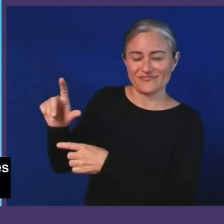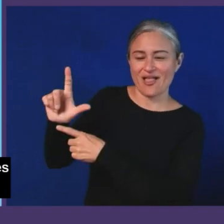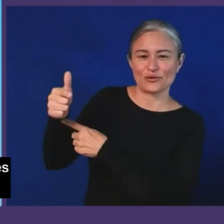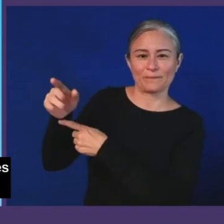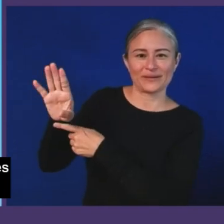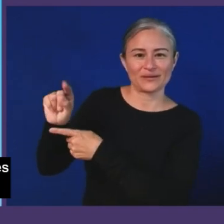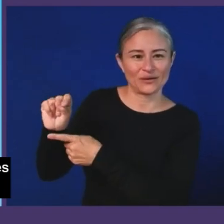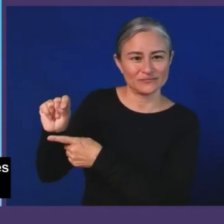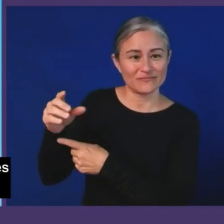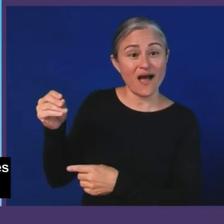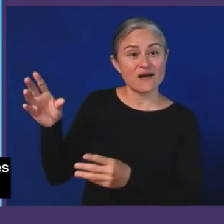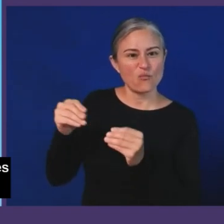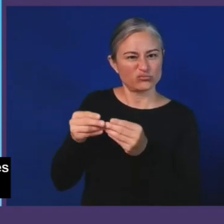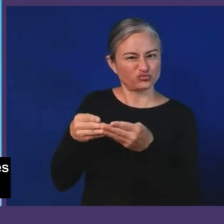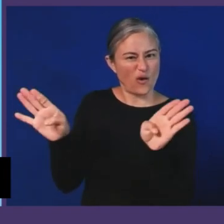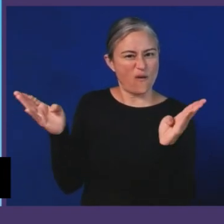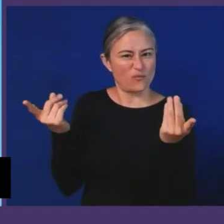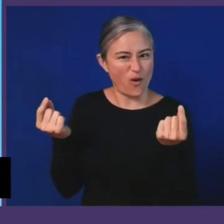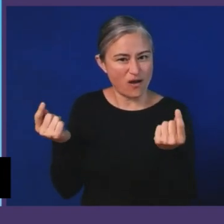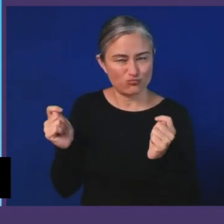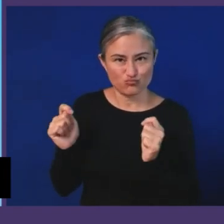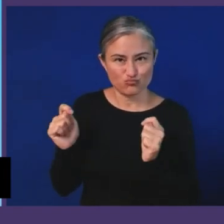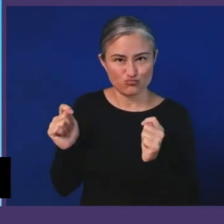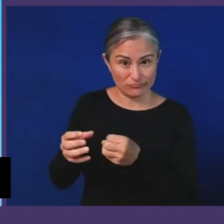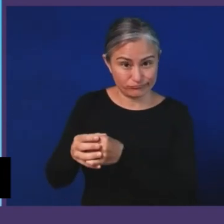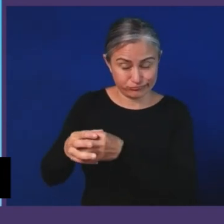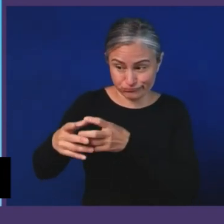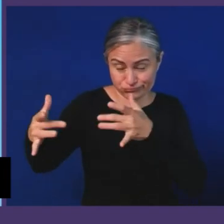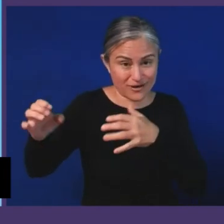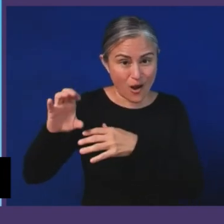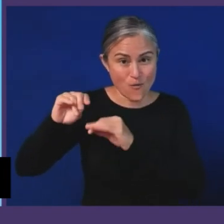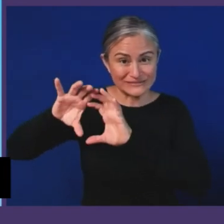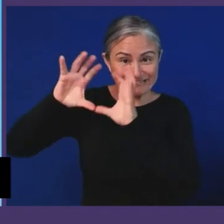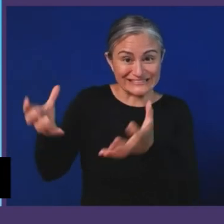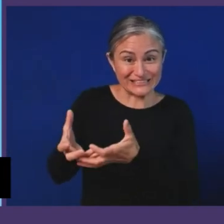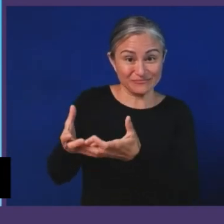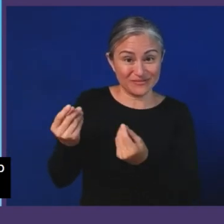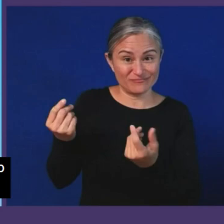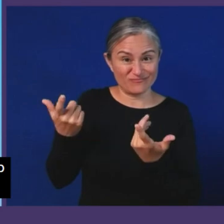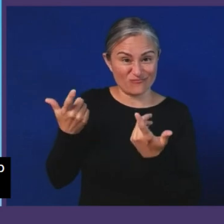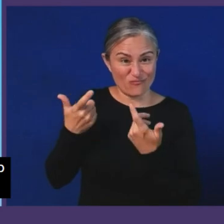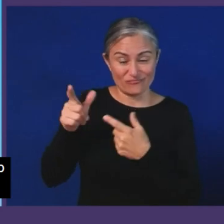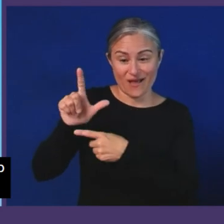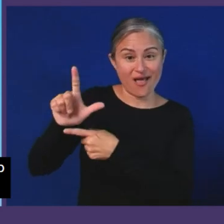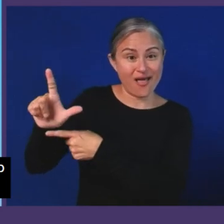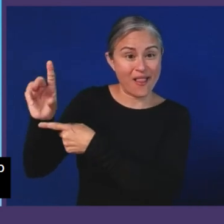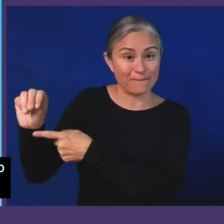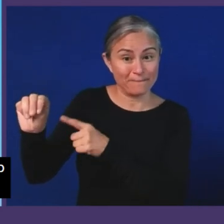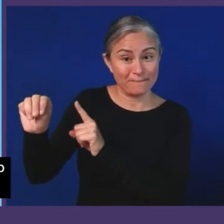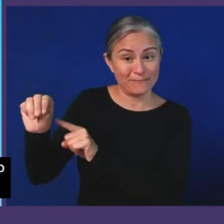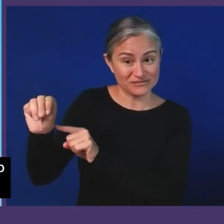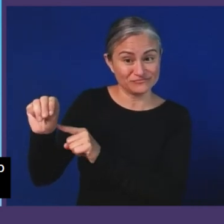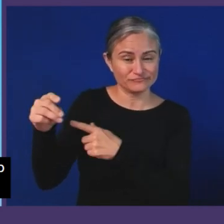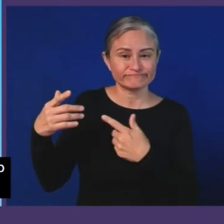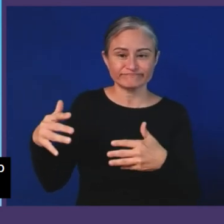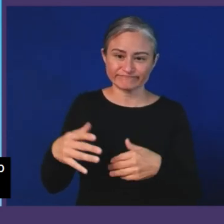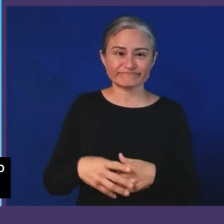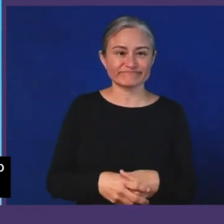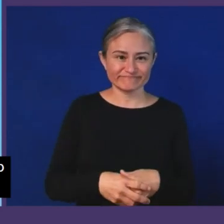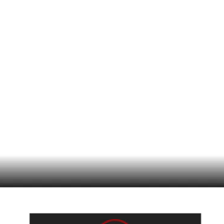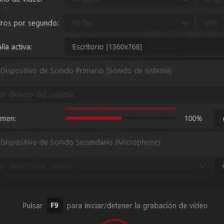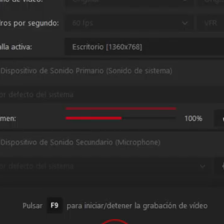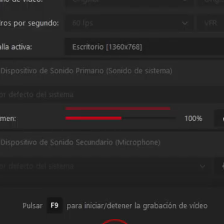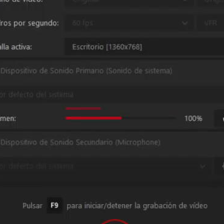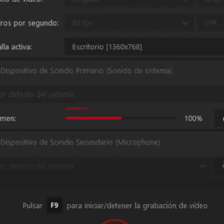of large language models. So I would like to partition the talk into two Bueno, pues el parts. día de hoy In the vamos first part, I would like to tell you about how we train